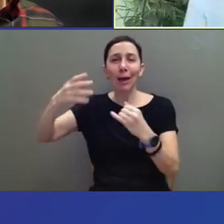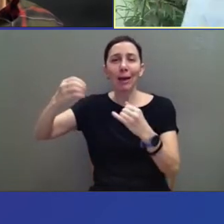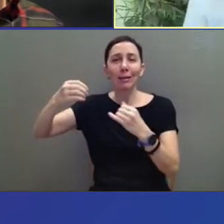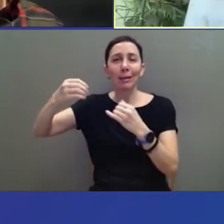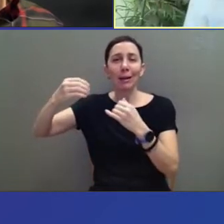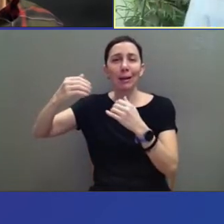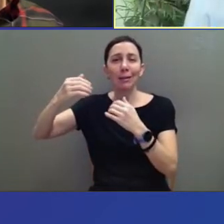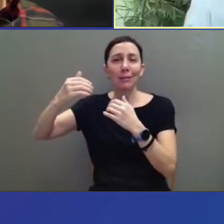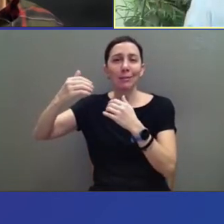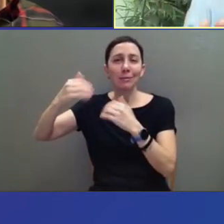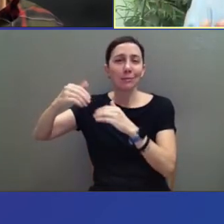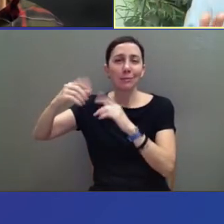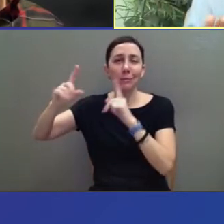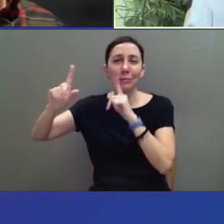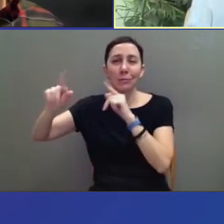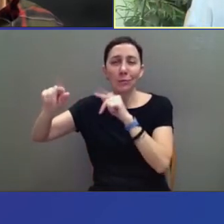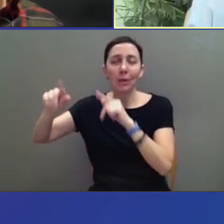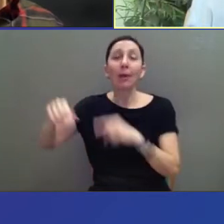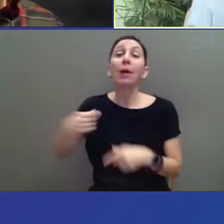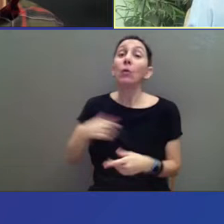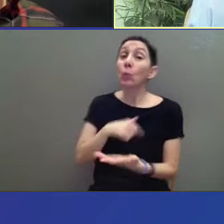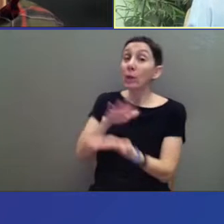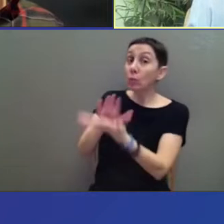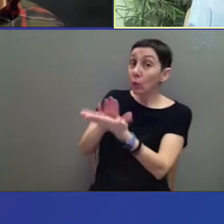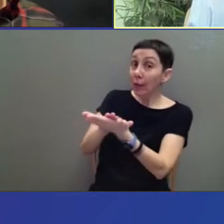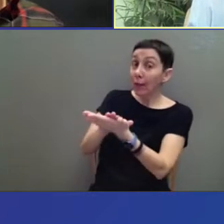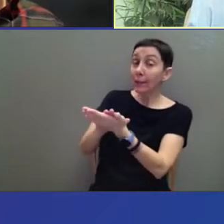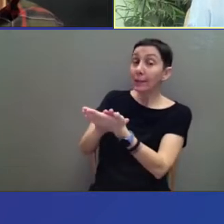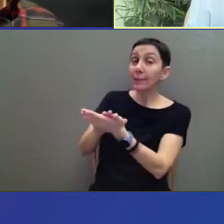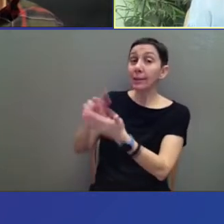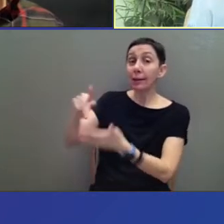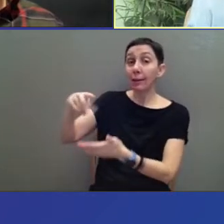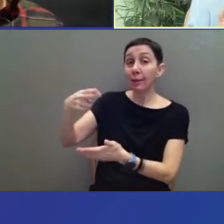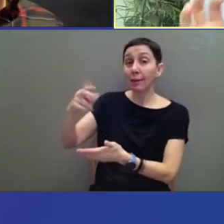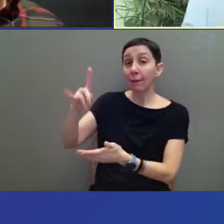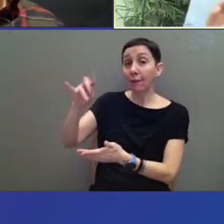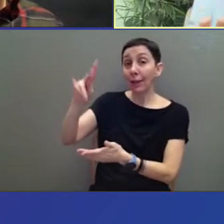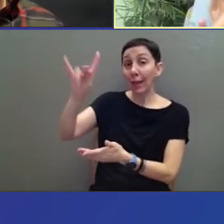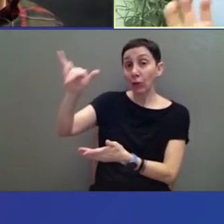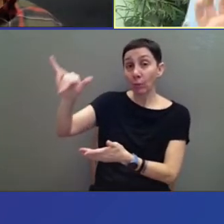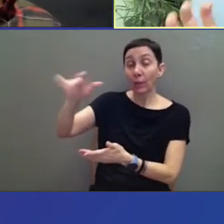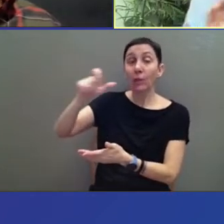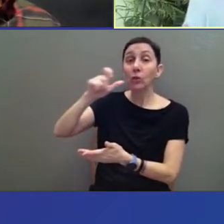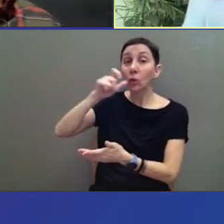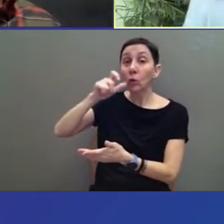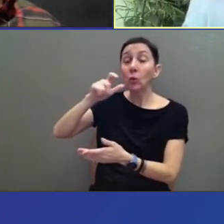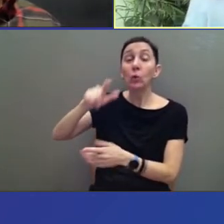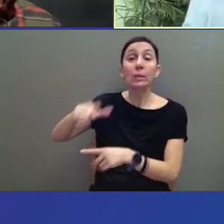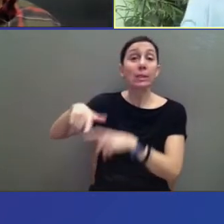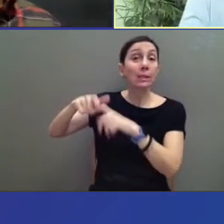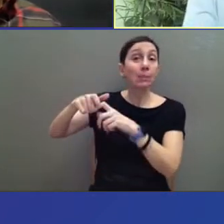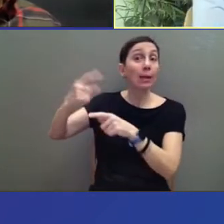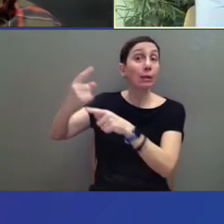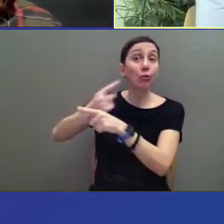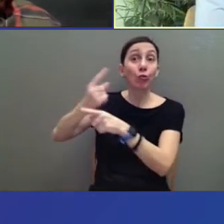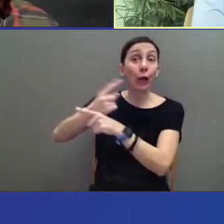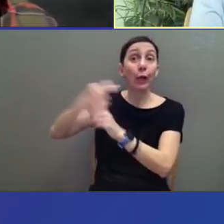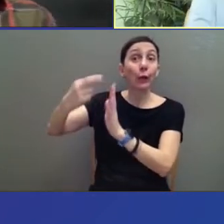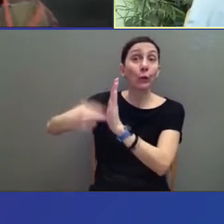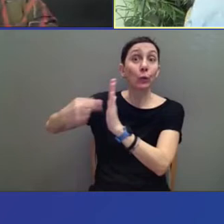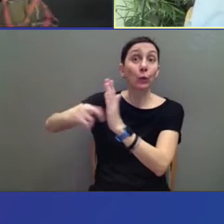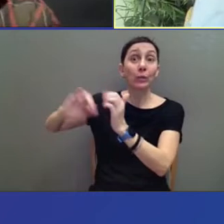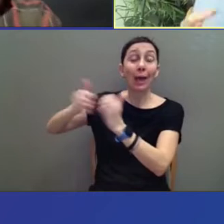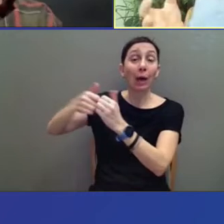to them, of those philanthropies that supported artist relief suspended a lot of their usual practices and protocols around how they